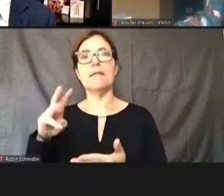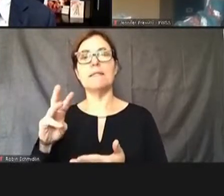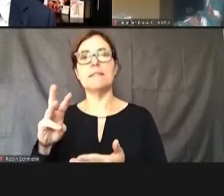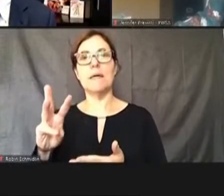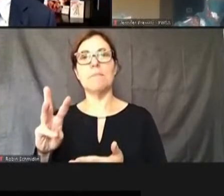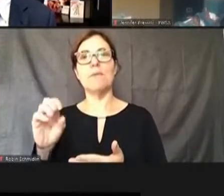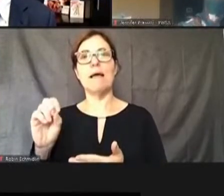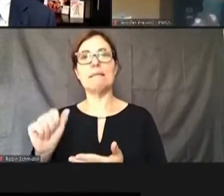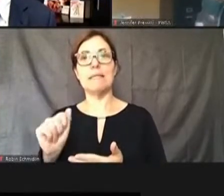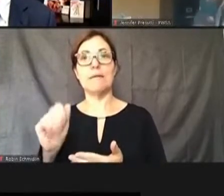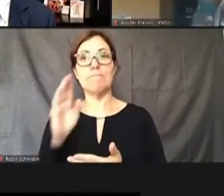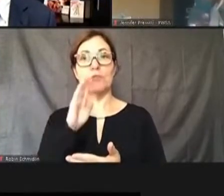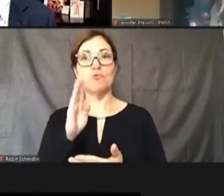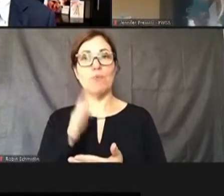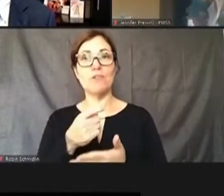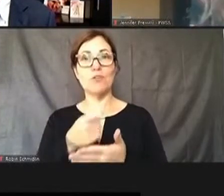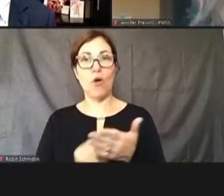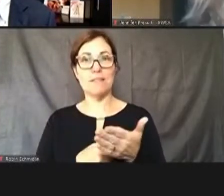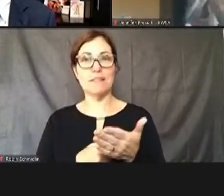indirect costs,